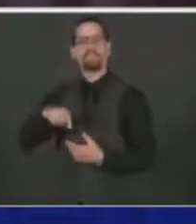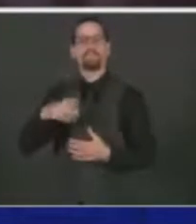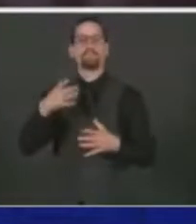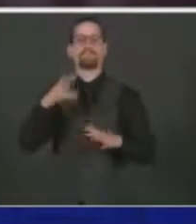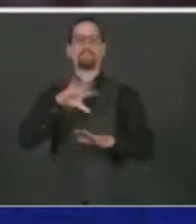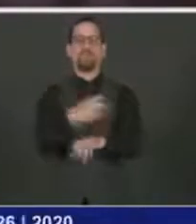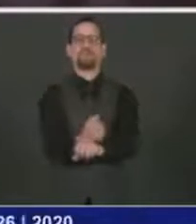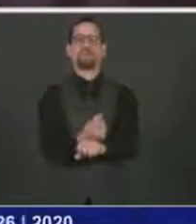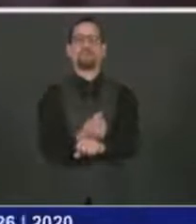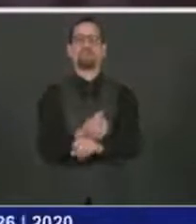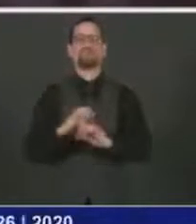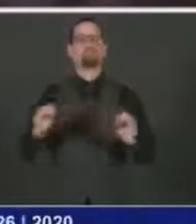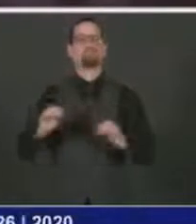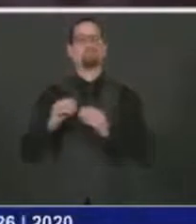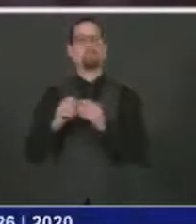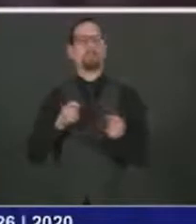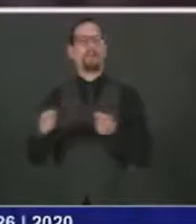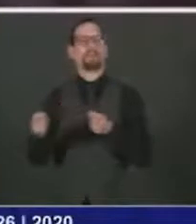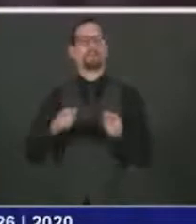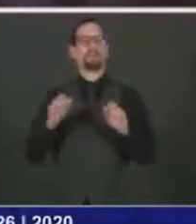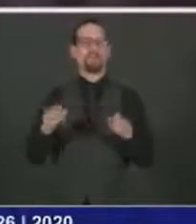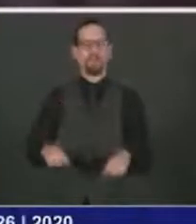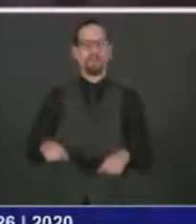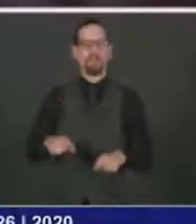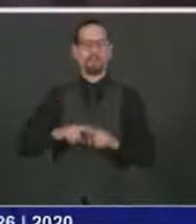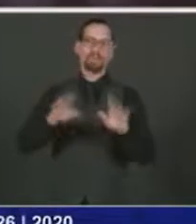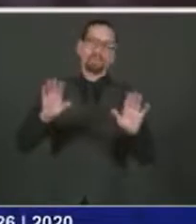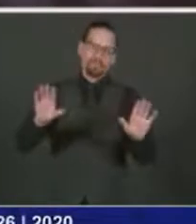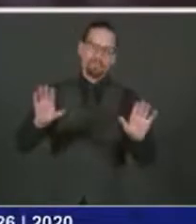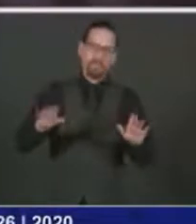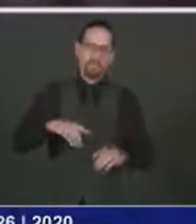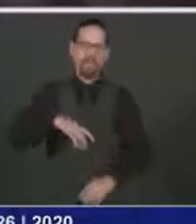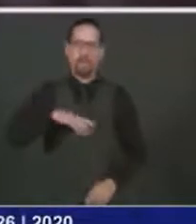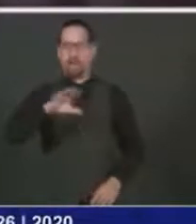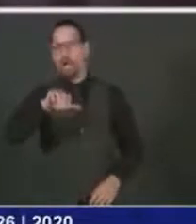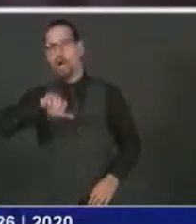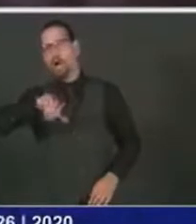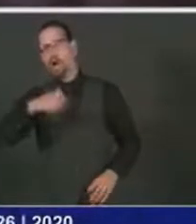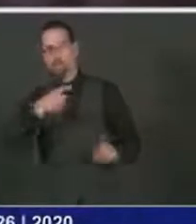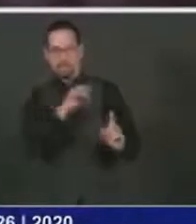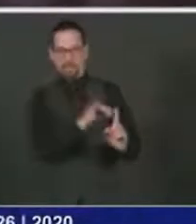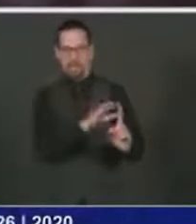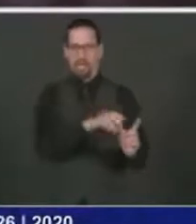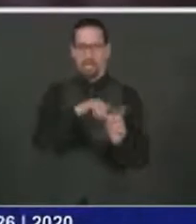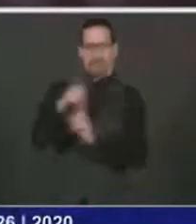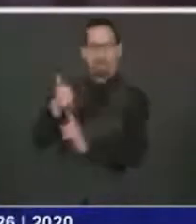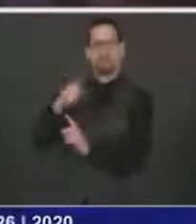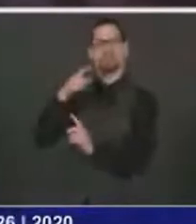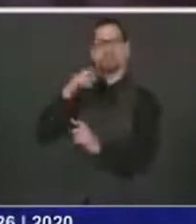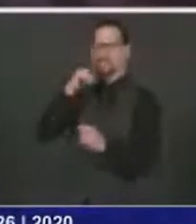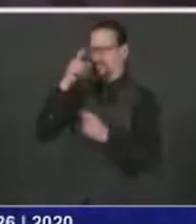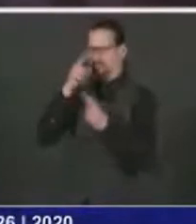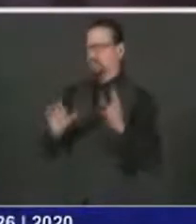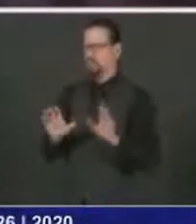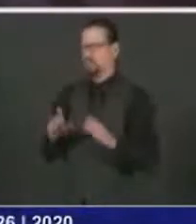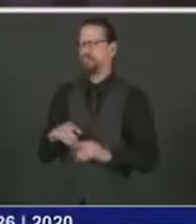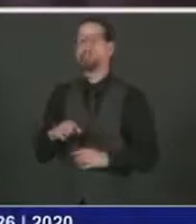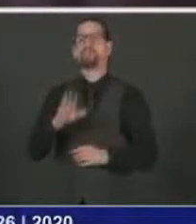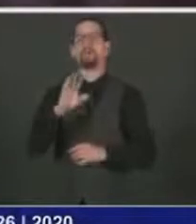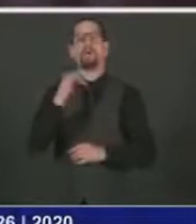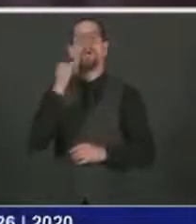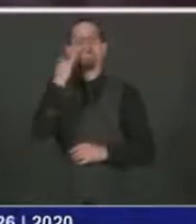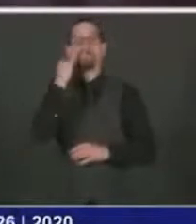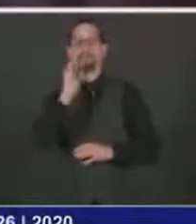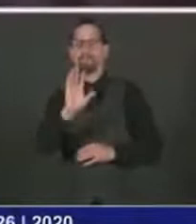To answer your other thing where I don't fully agree, listen, if we told everyone to stay in their house and not leave